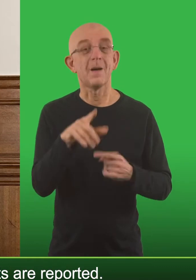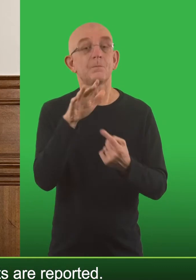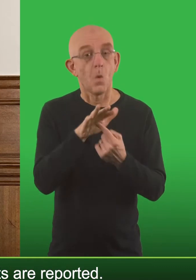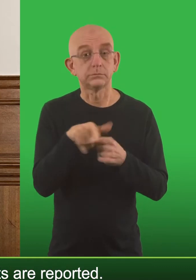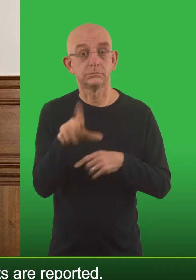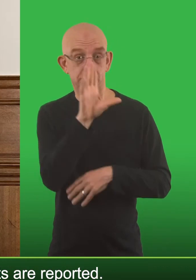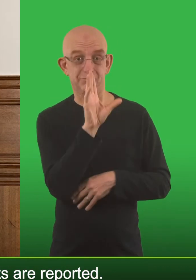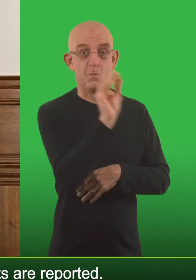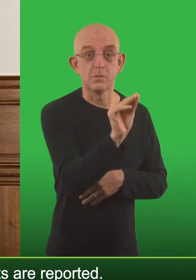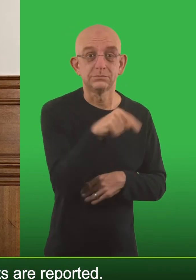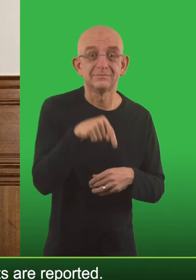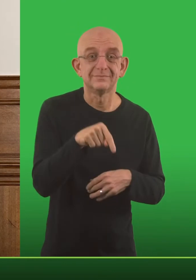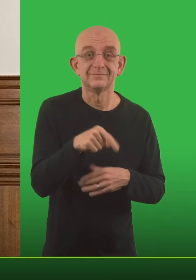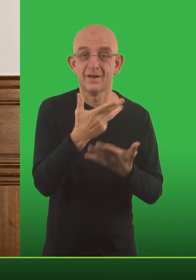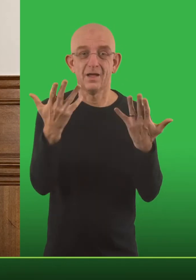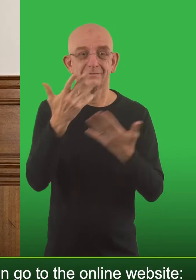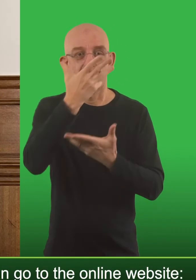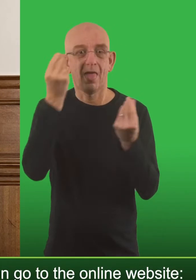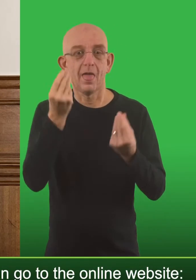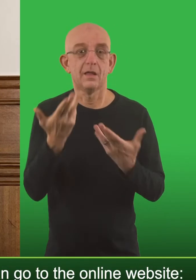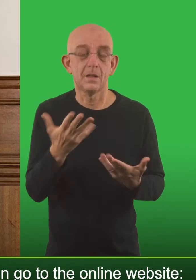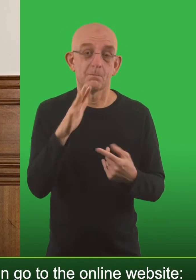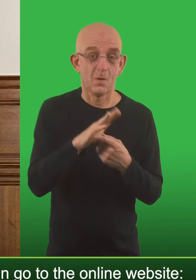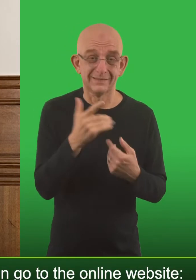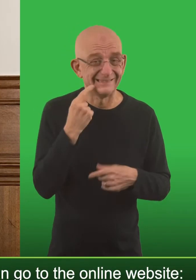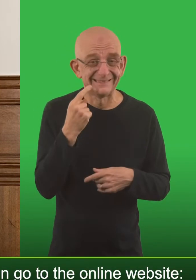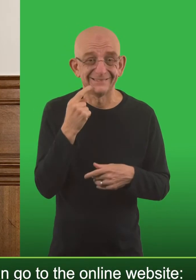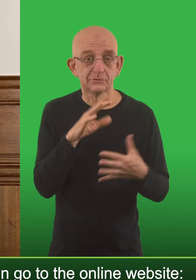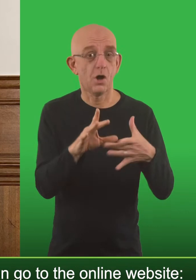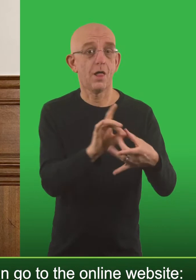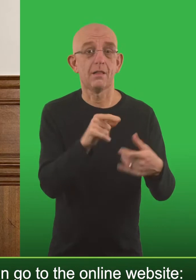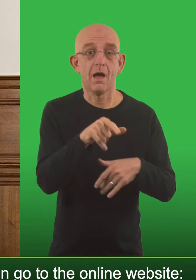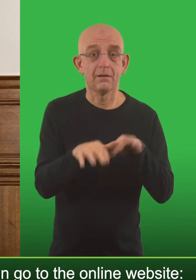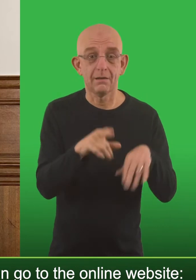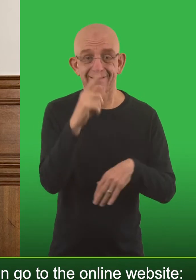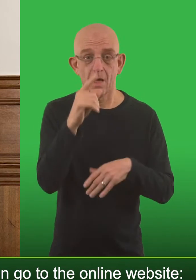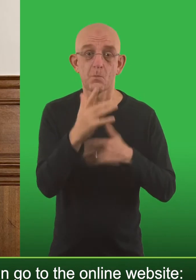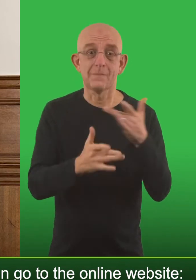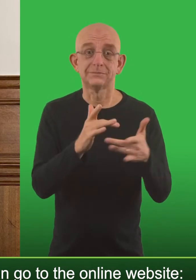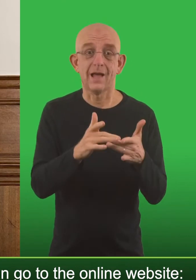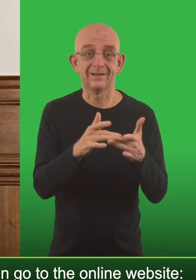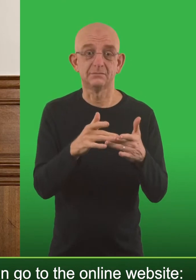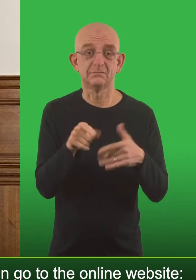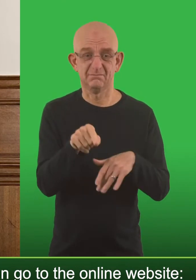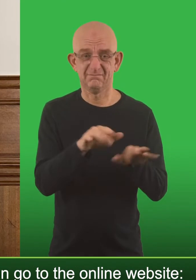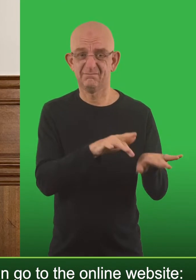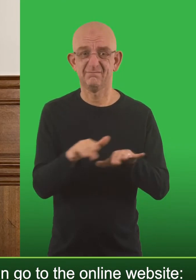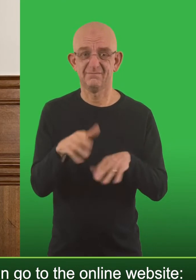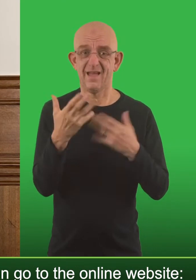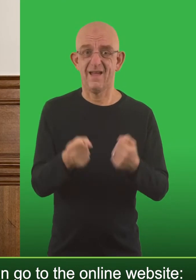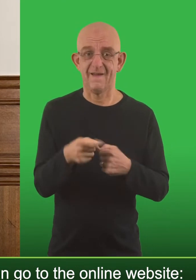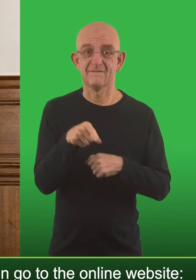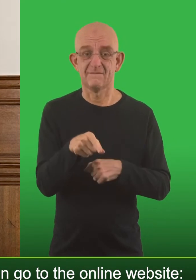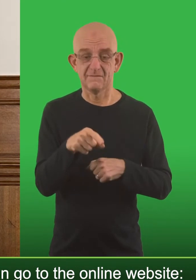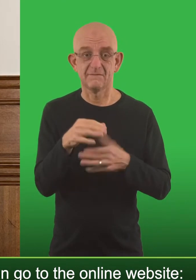that the results are reported. It's a really quick online process. You can go to the online website